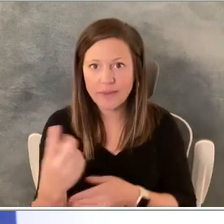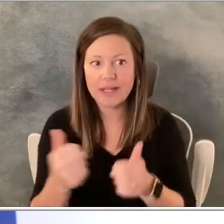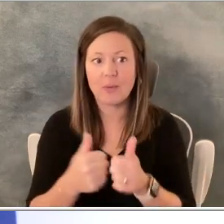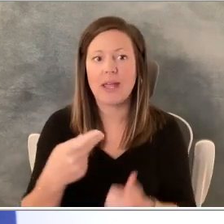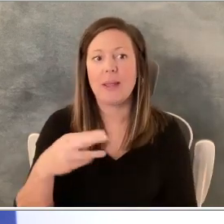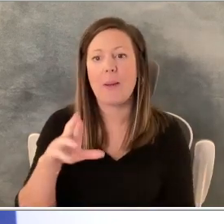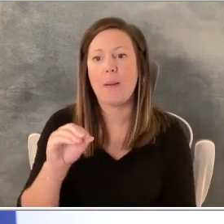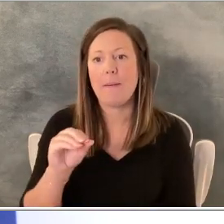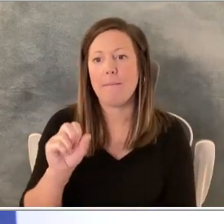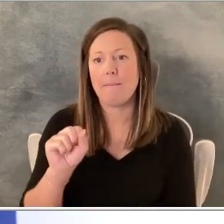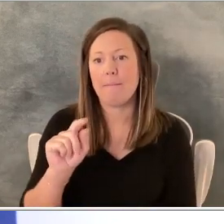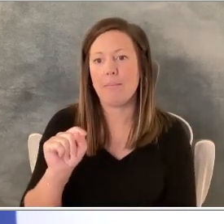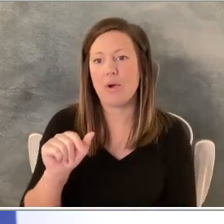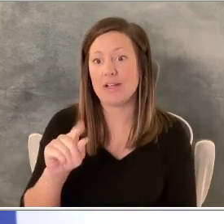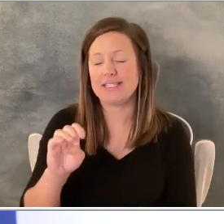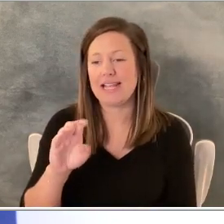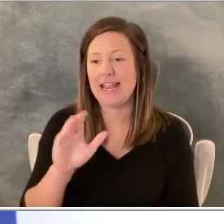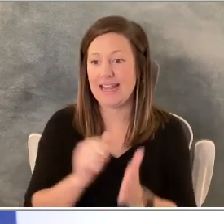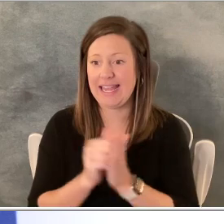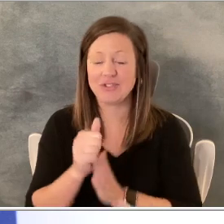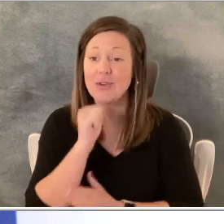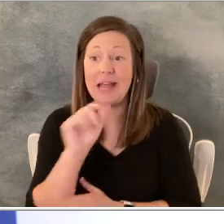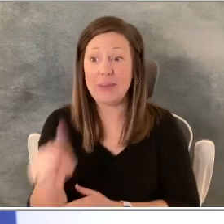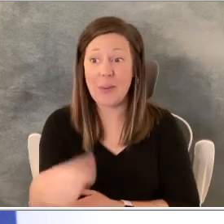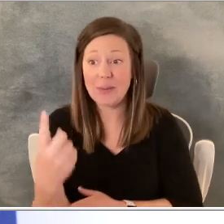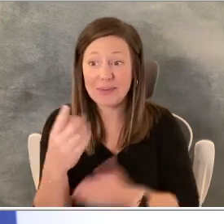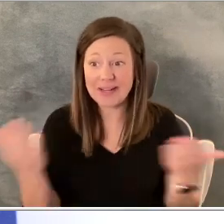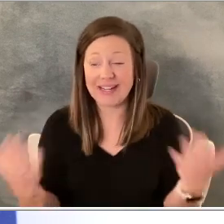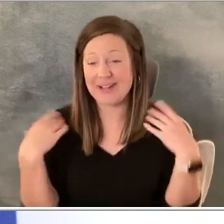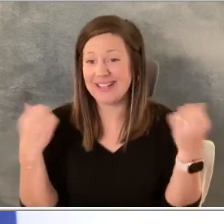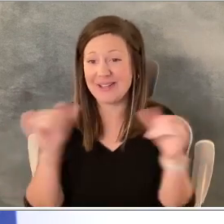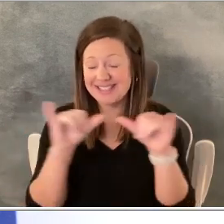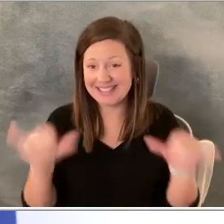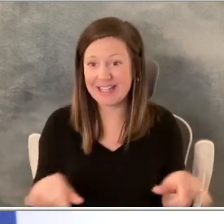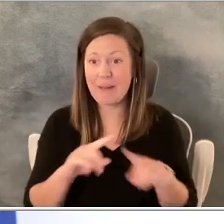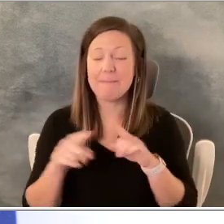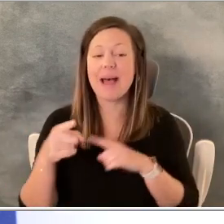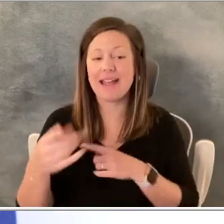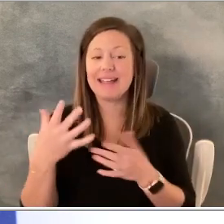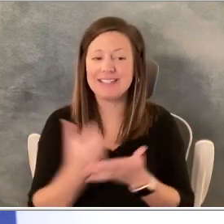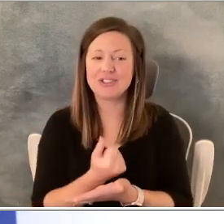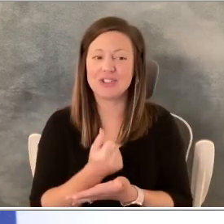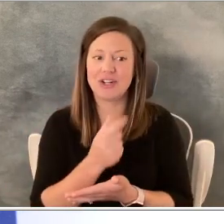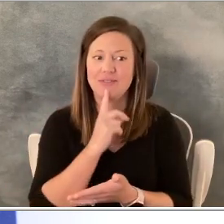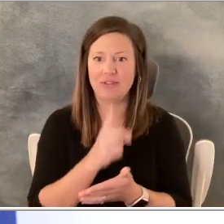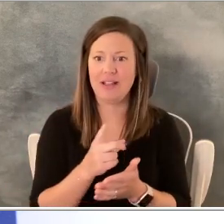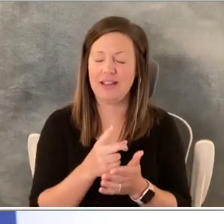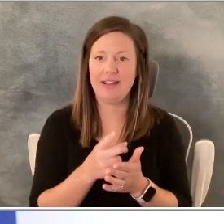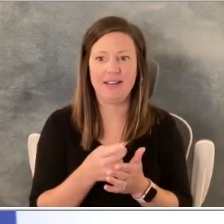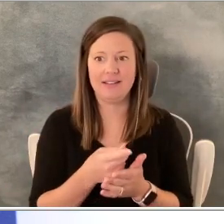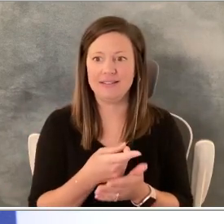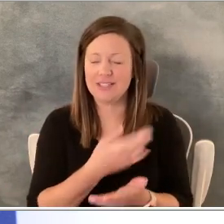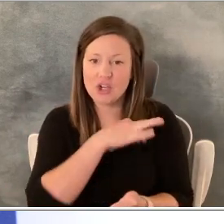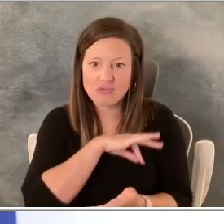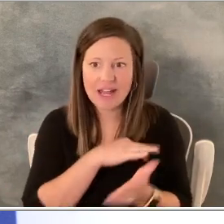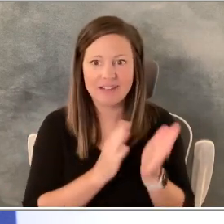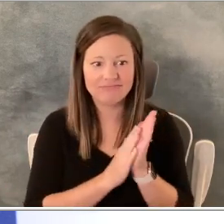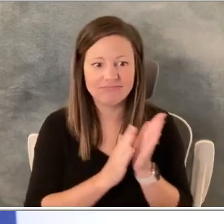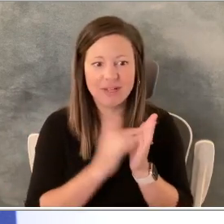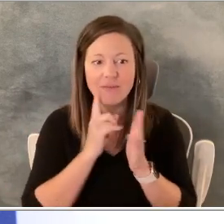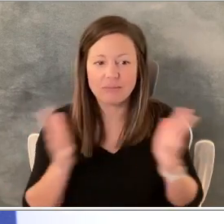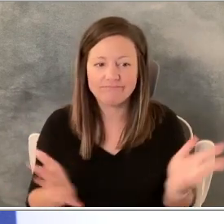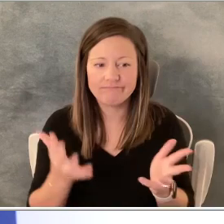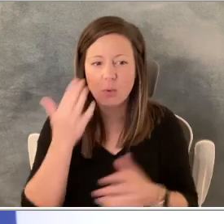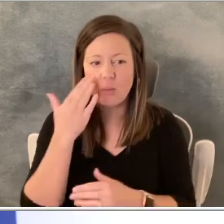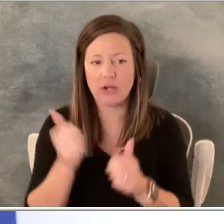only prostate surgeon here at the health system, but he deserves credit really for pushing for more awareness around this disease. And I have learned